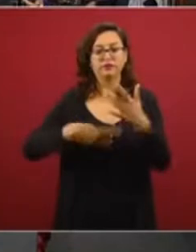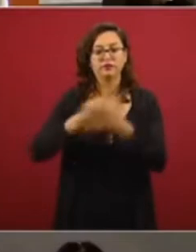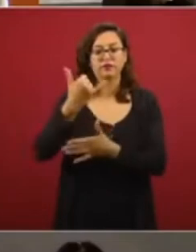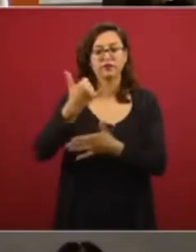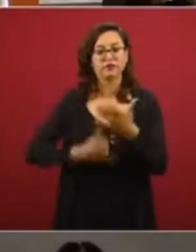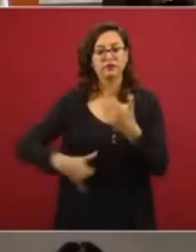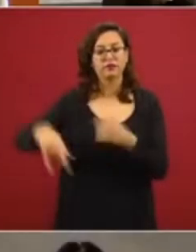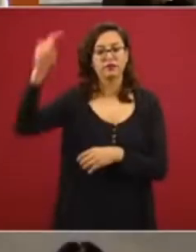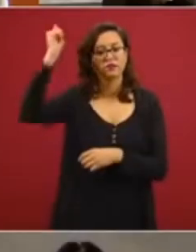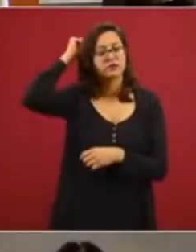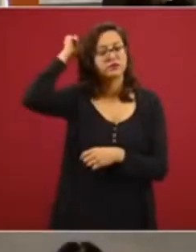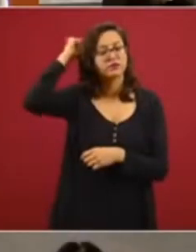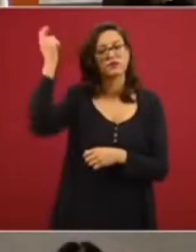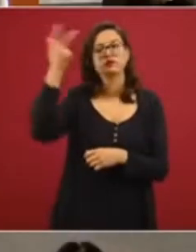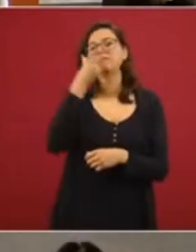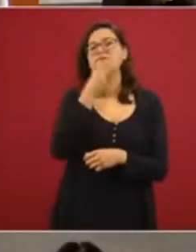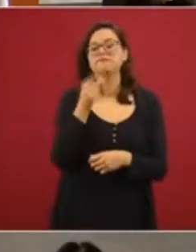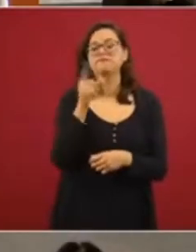señoras y señores,